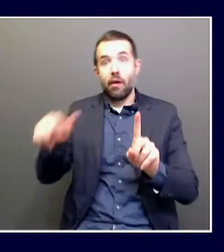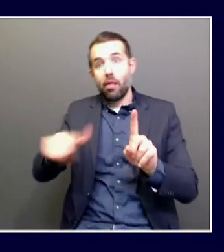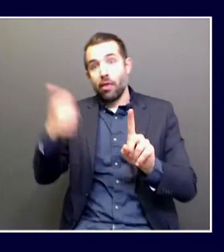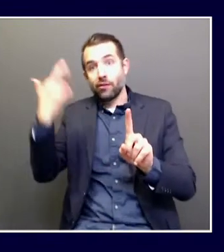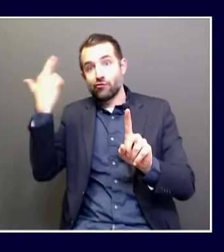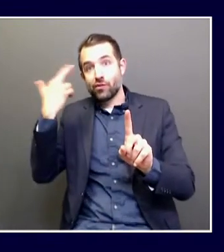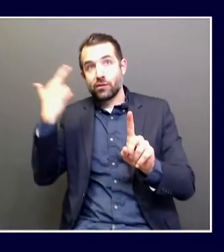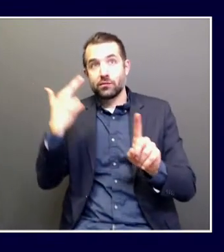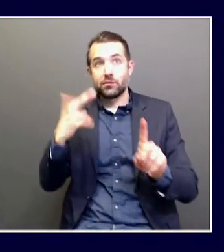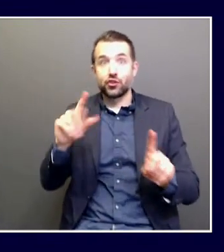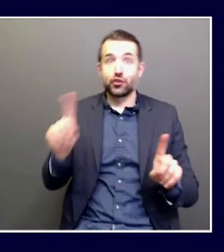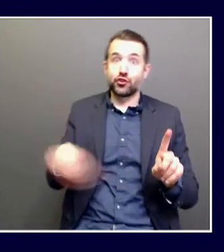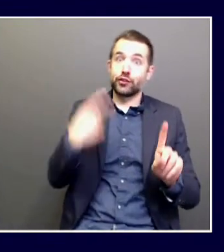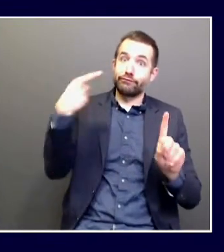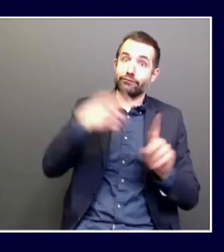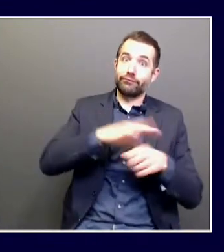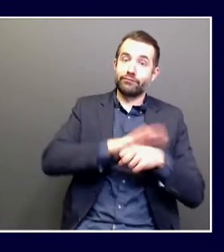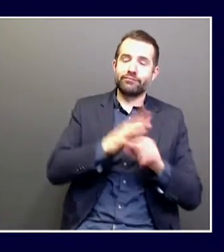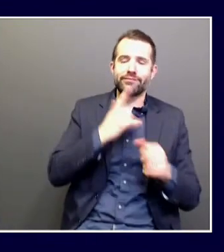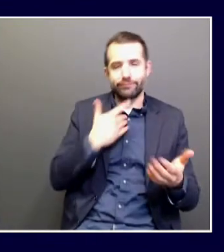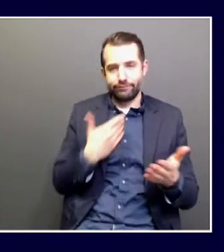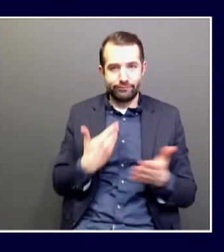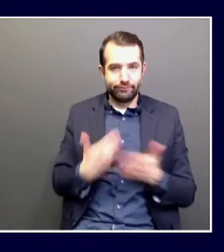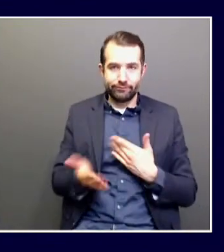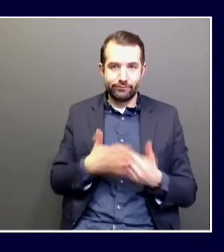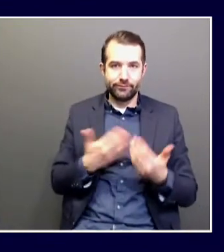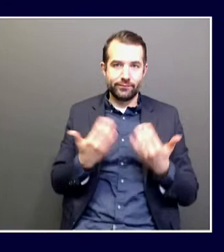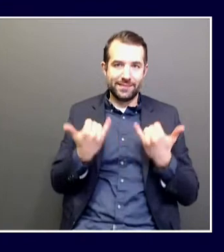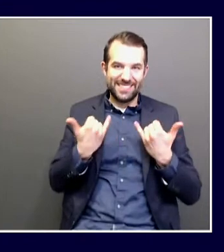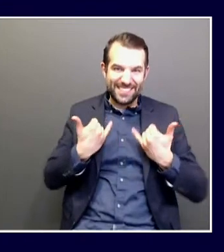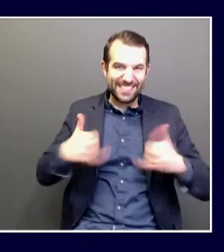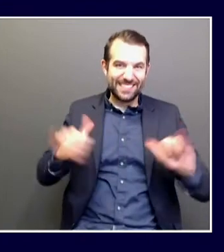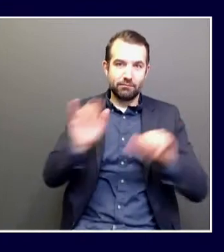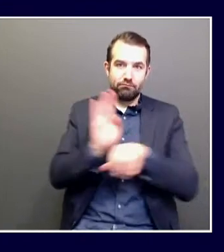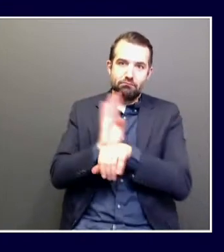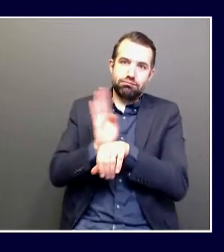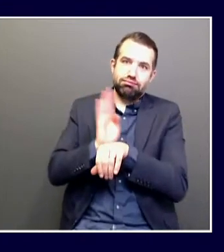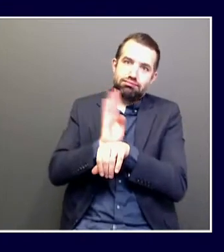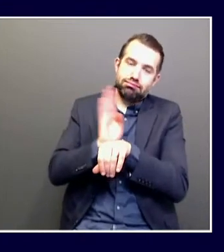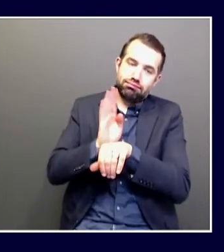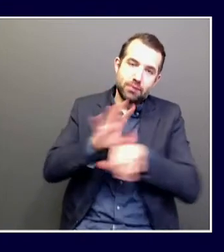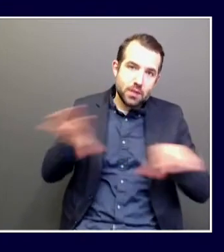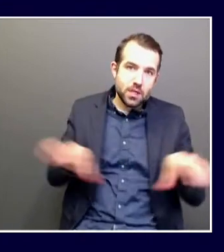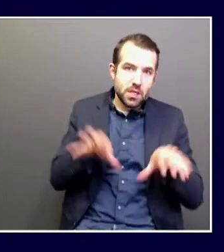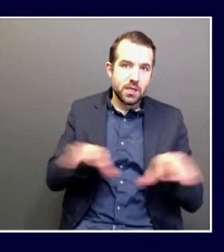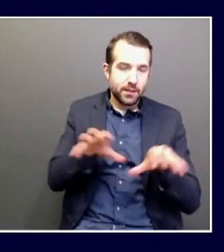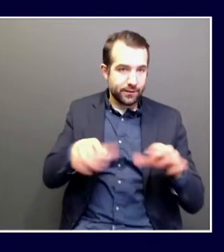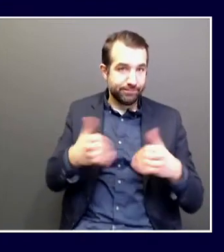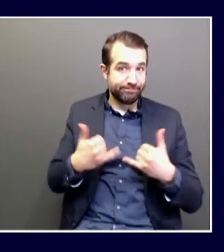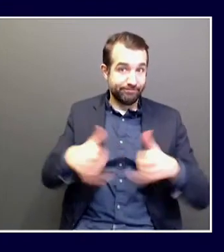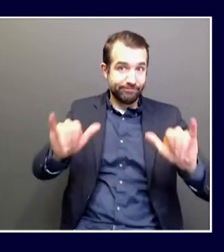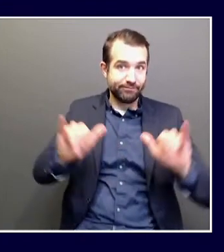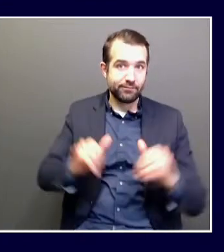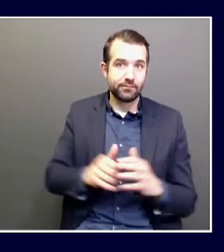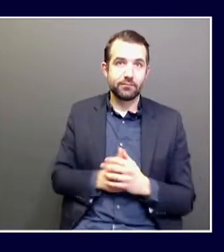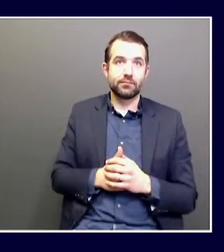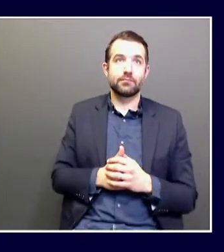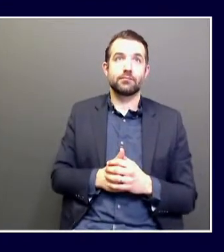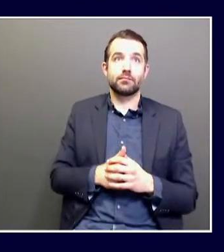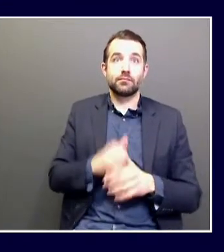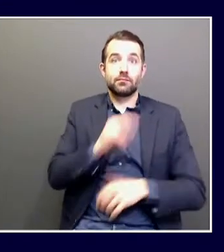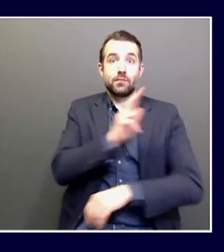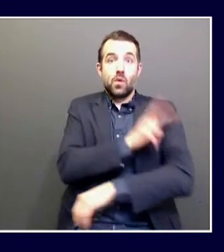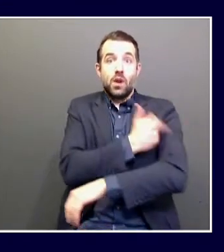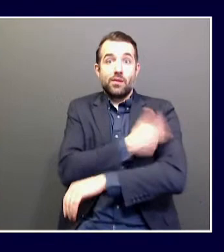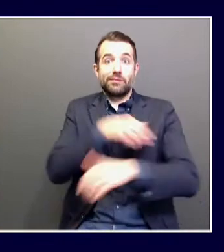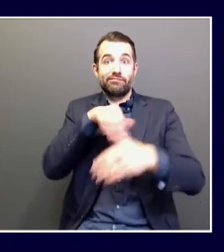acknowledge, and I mentioned a moment ago in connection with Megan's question, that hospitalizations as a metric are better, but they have